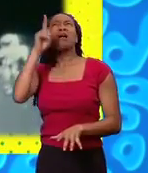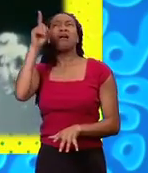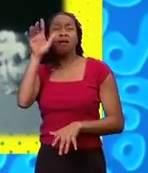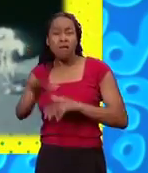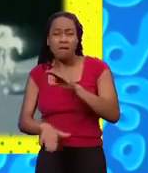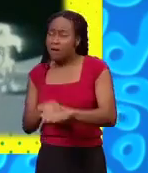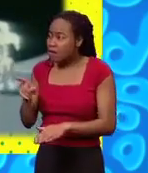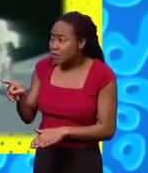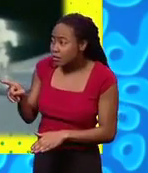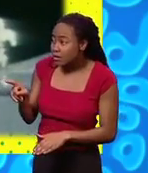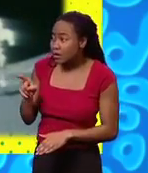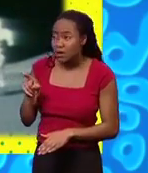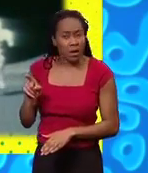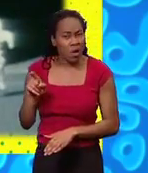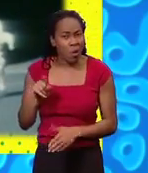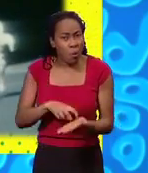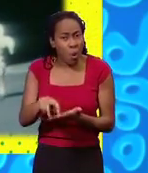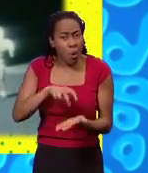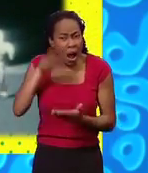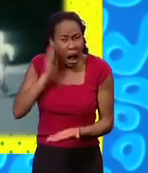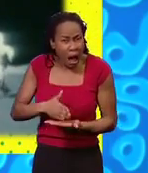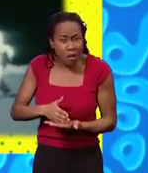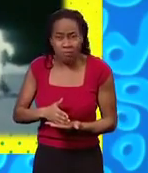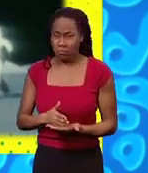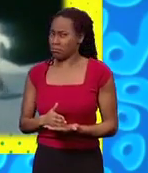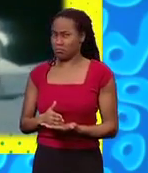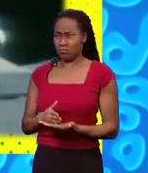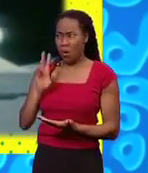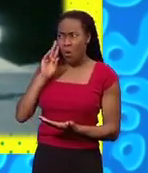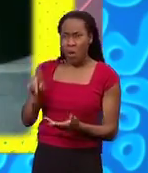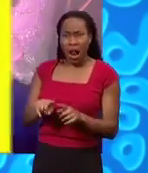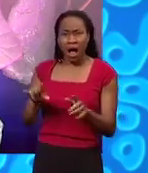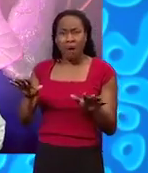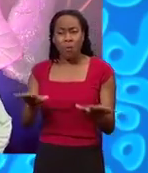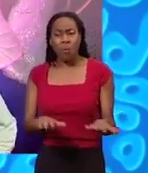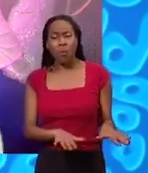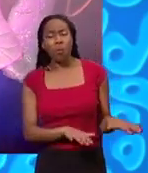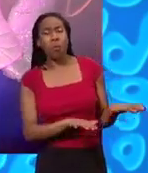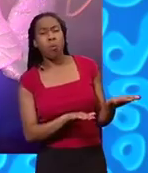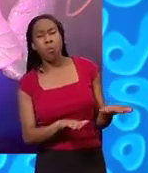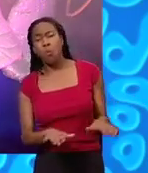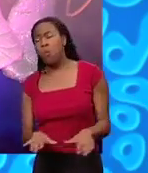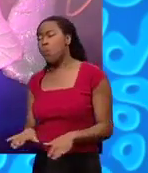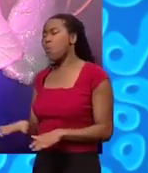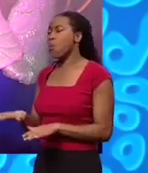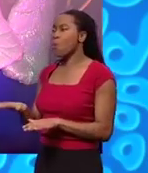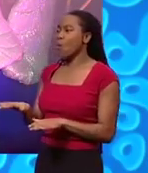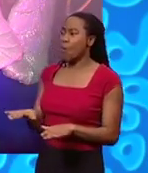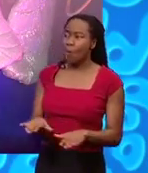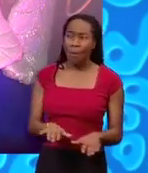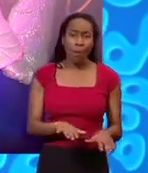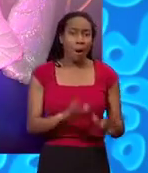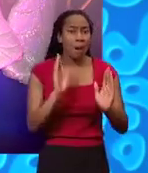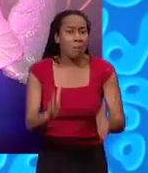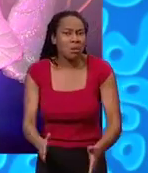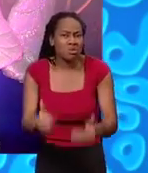hardly look like they're walking at all. They almost look like they're floating. Oh, that must be really good to walk in